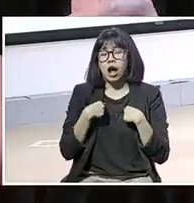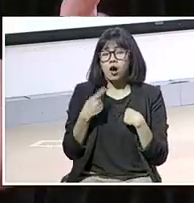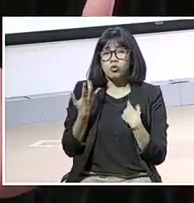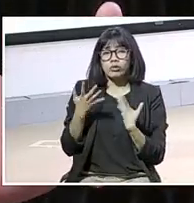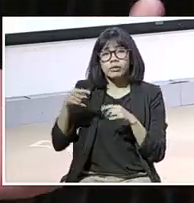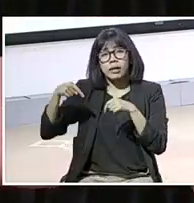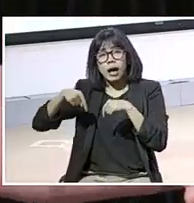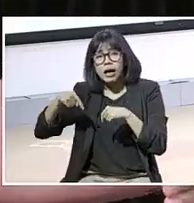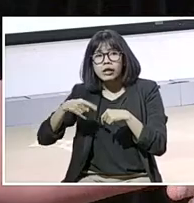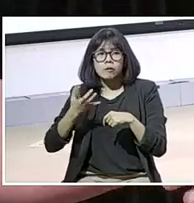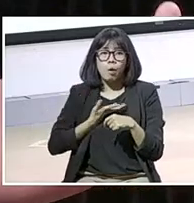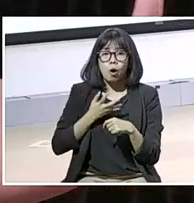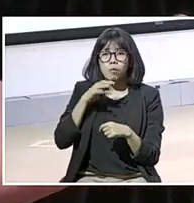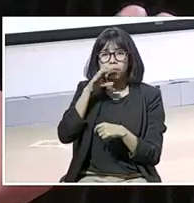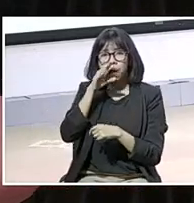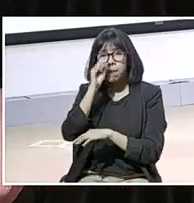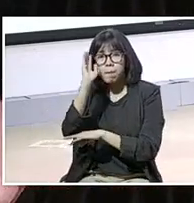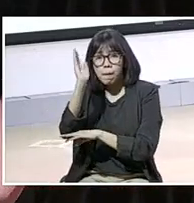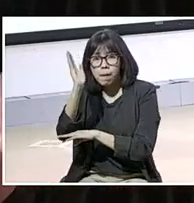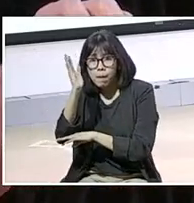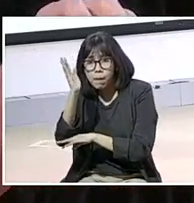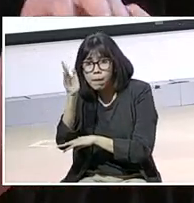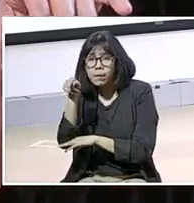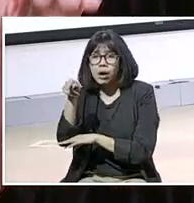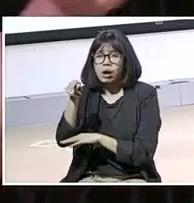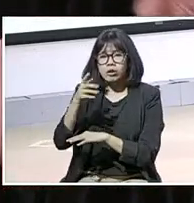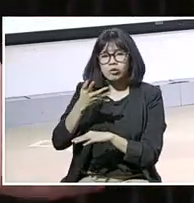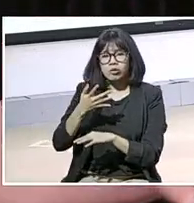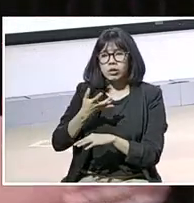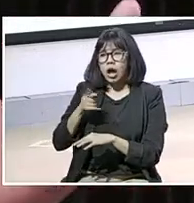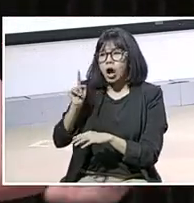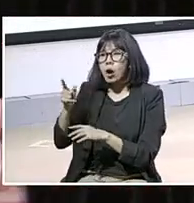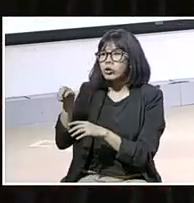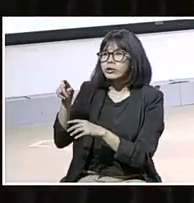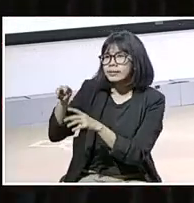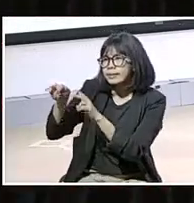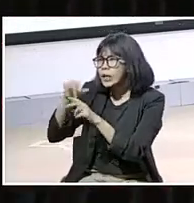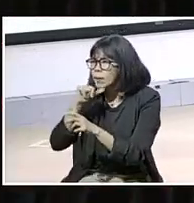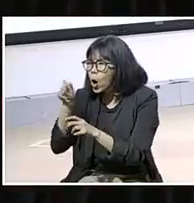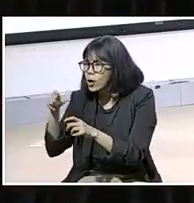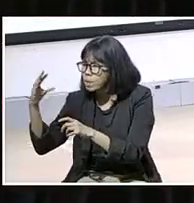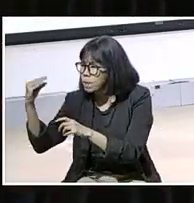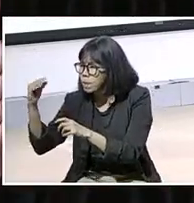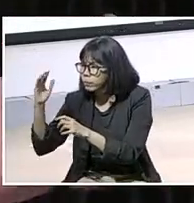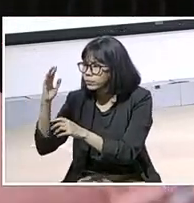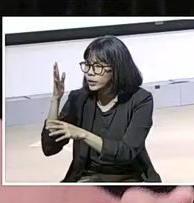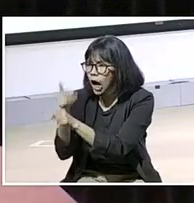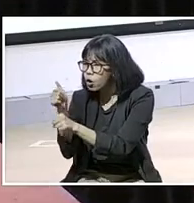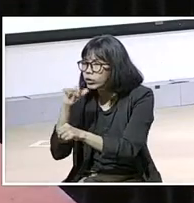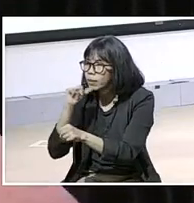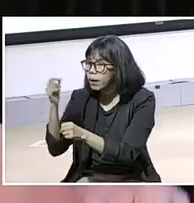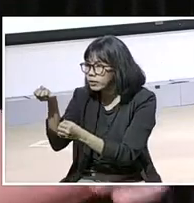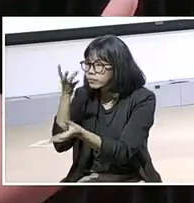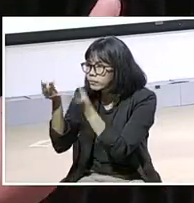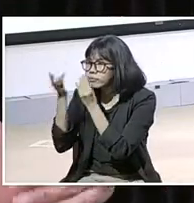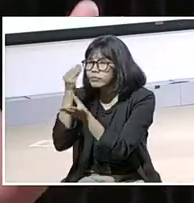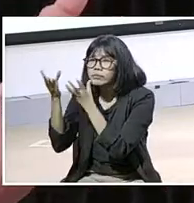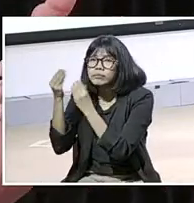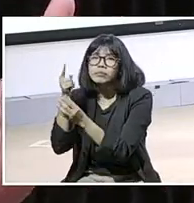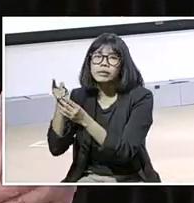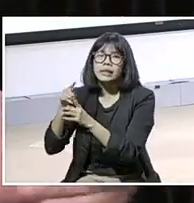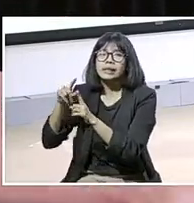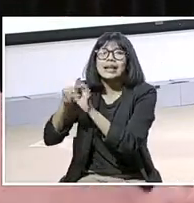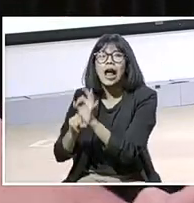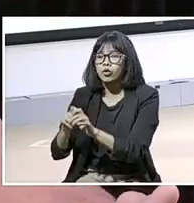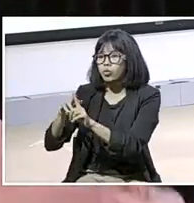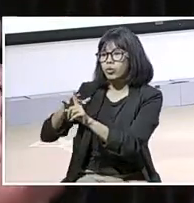I became a speaker, I started to hang around great speakers. I would study great speakers, the Les Browns, you know, and see